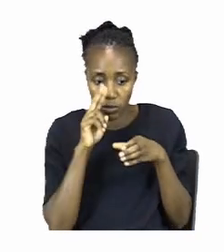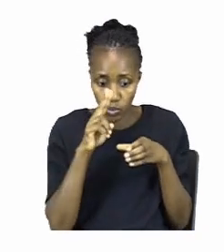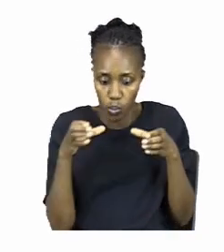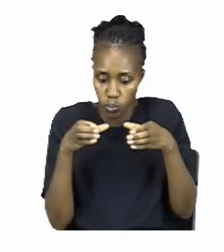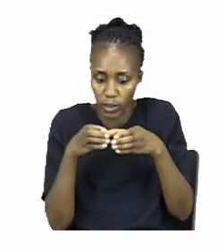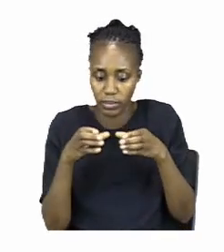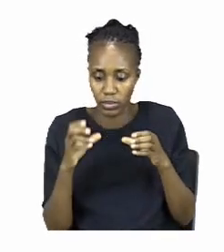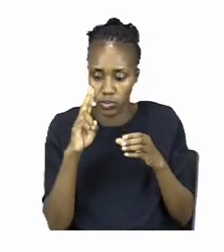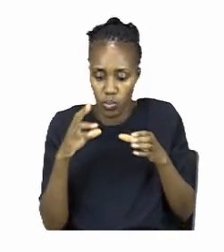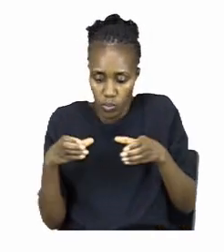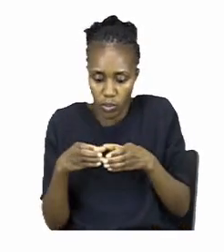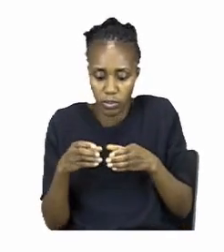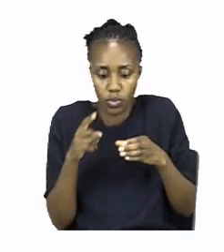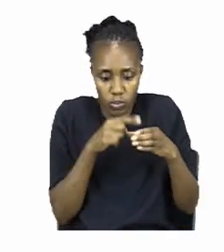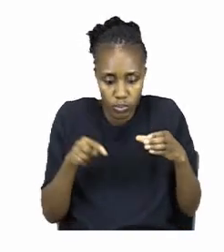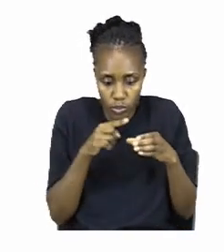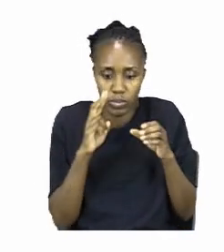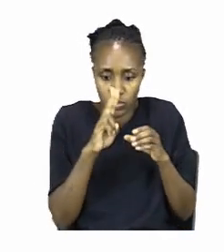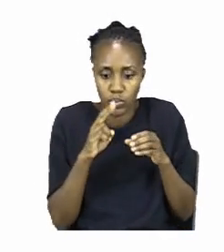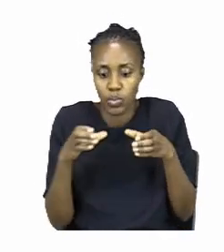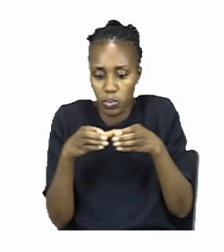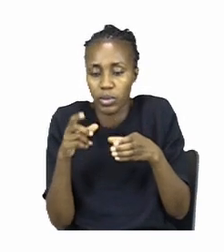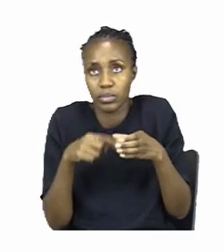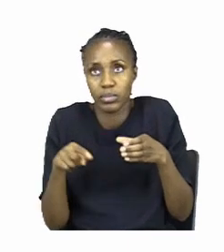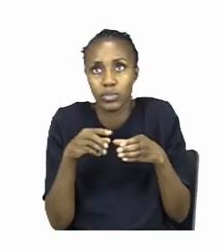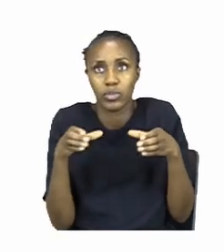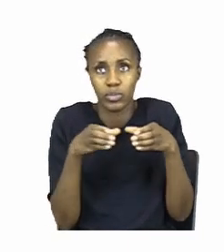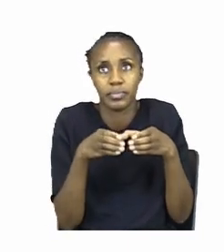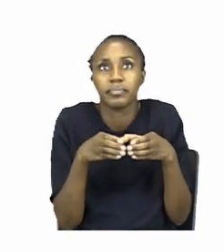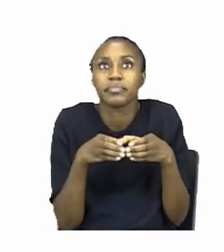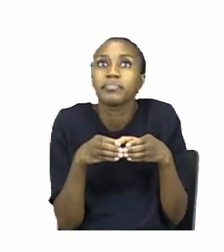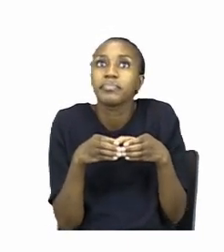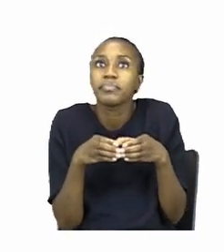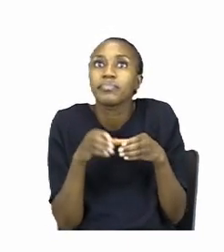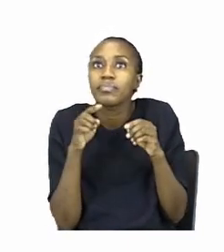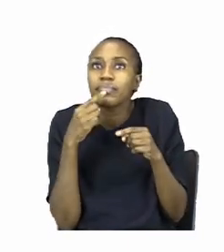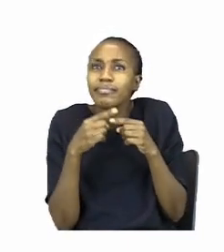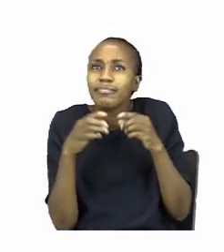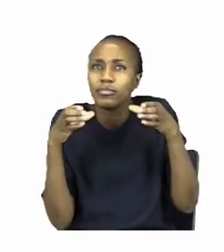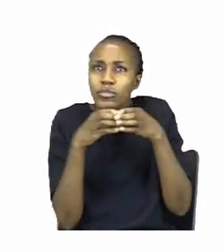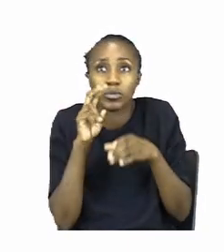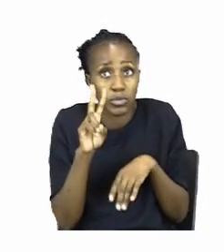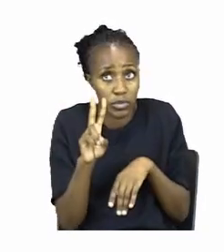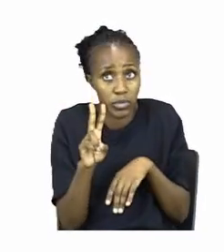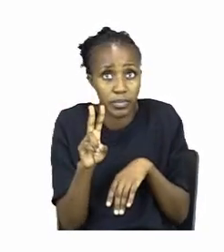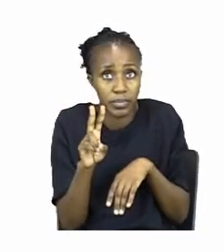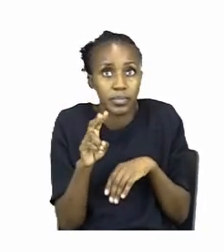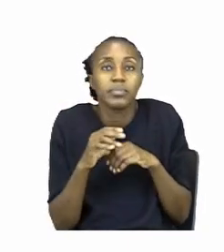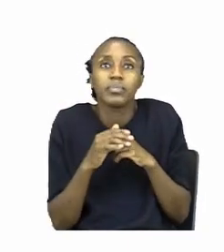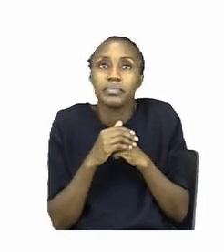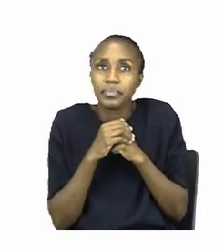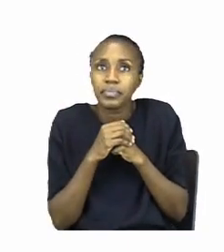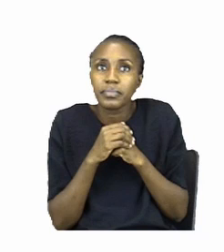2 circles per group. And that is why we now say these are groups of 2. Now,